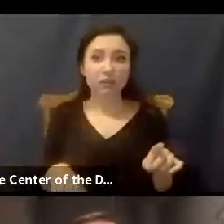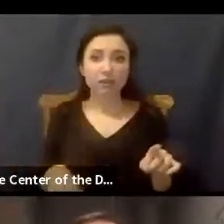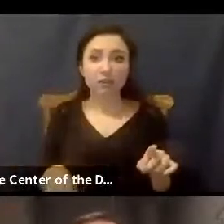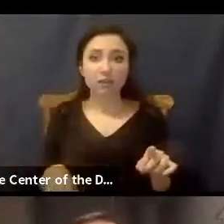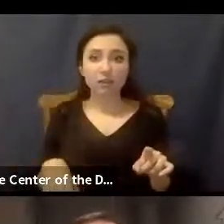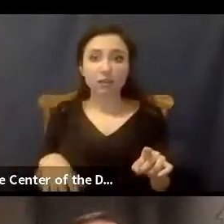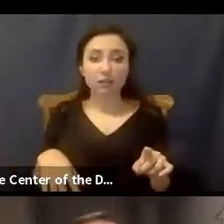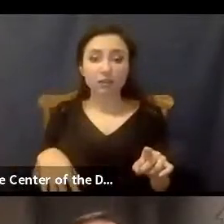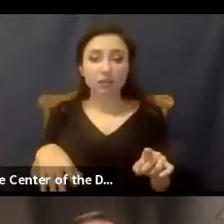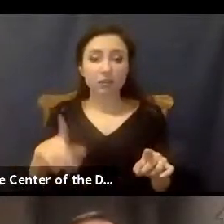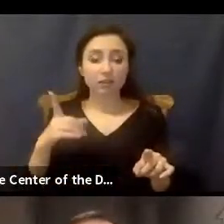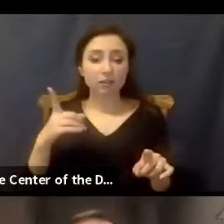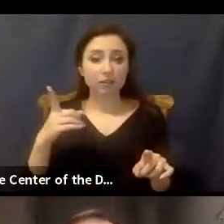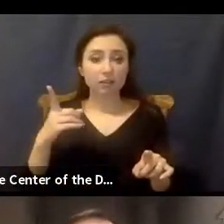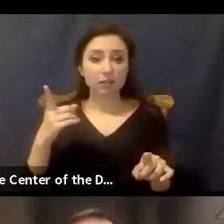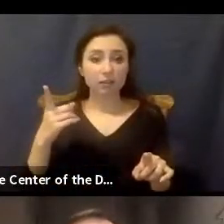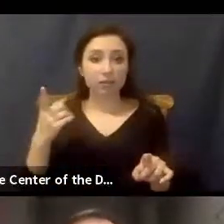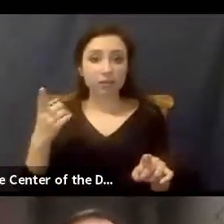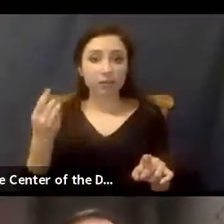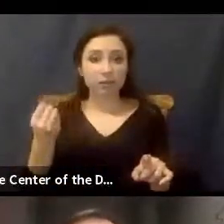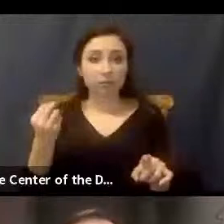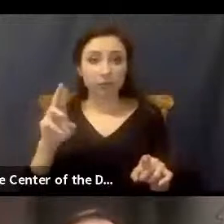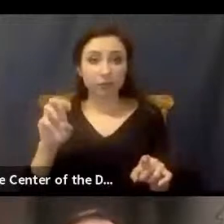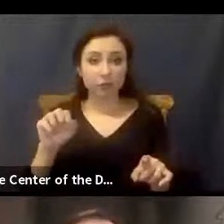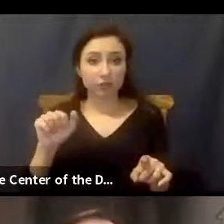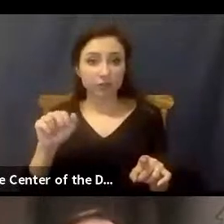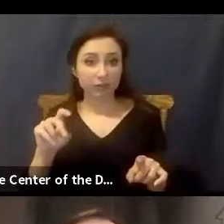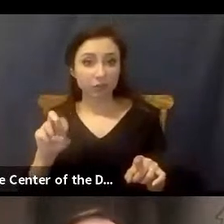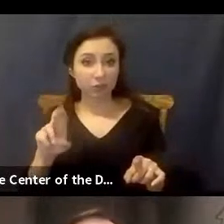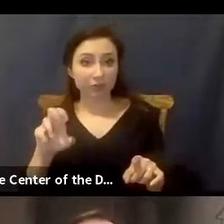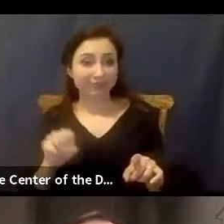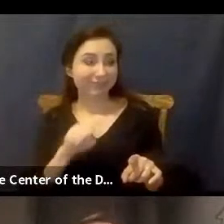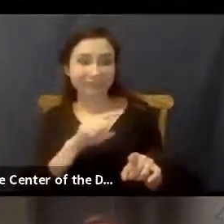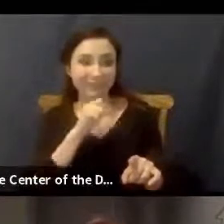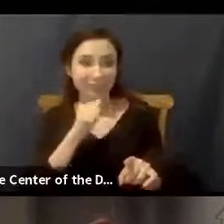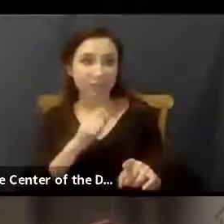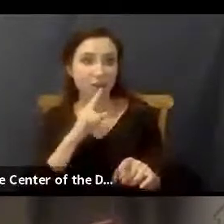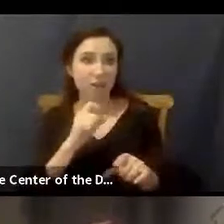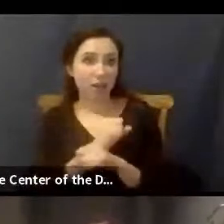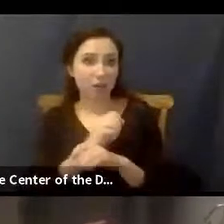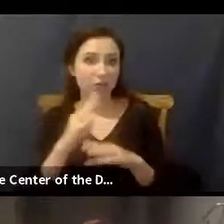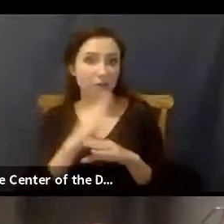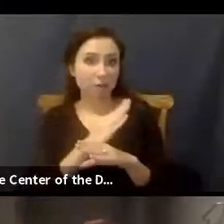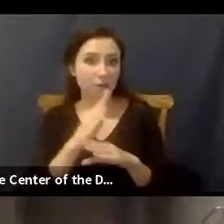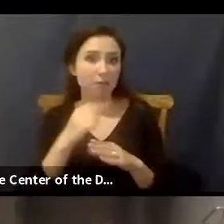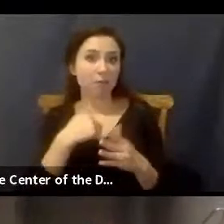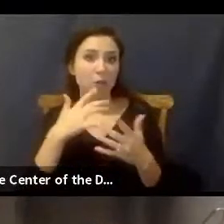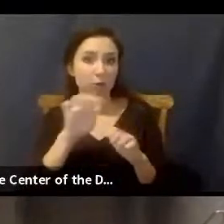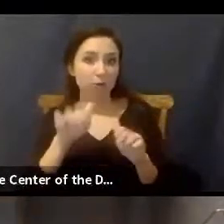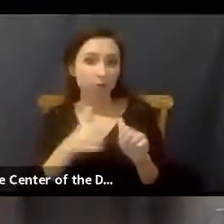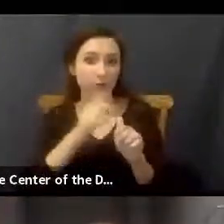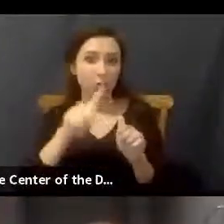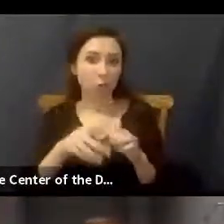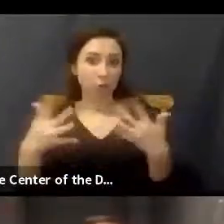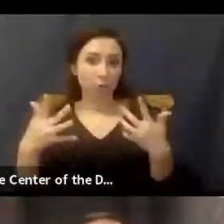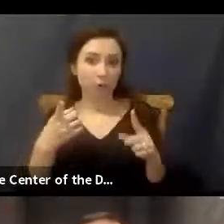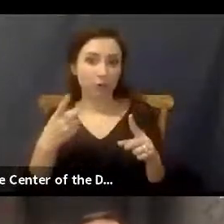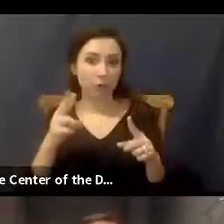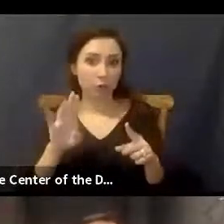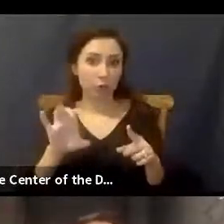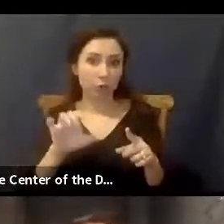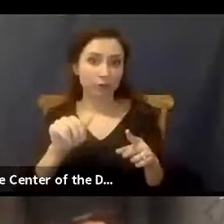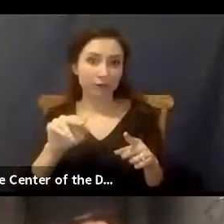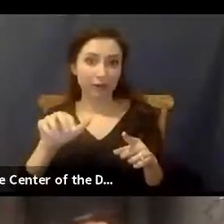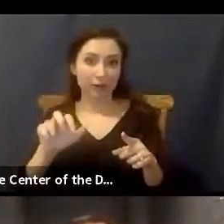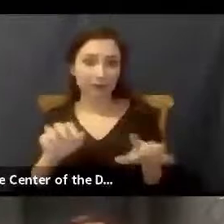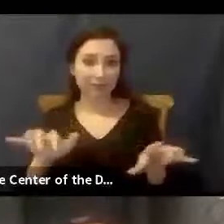could interject, this isn't actually business, but I just thought I'd follow up on what Dr. Buchanan did. Dr.